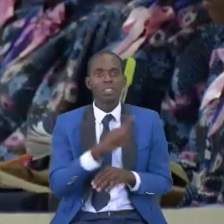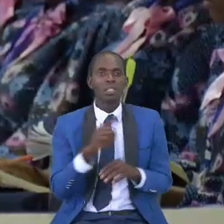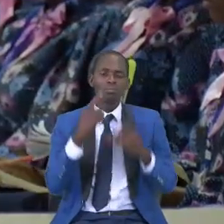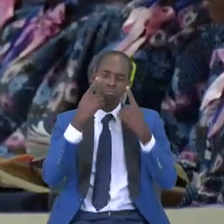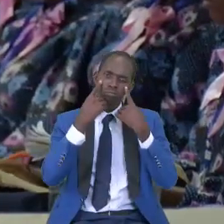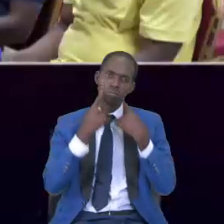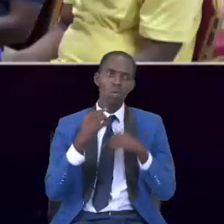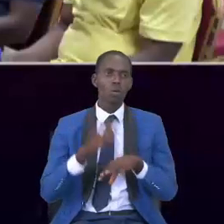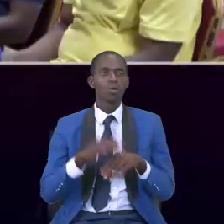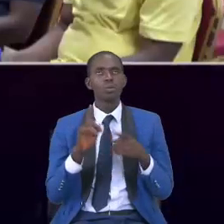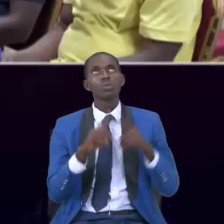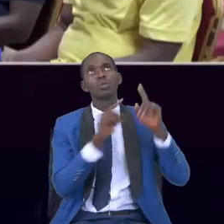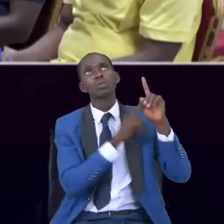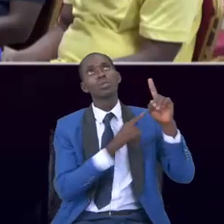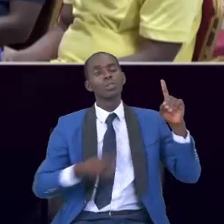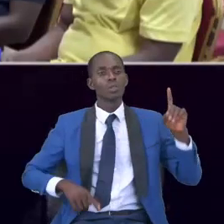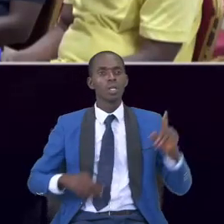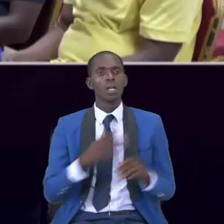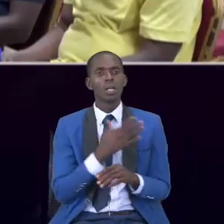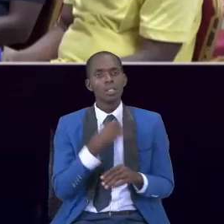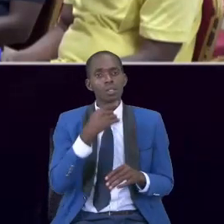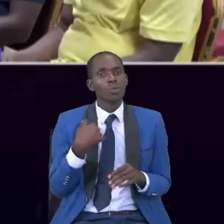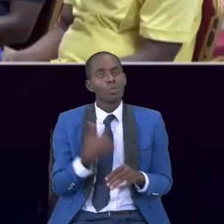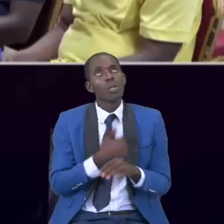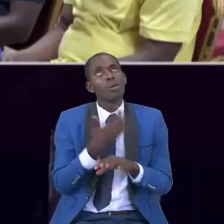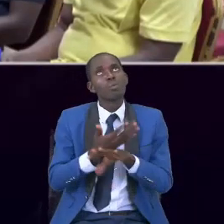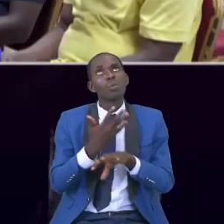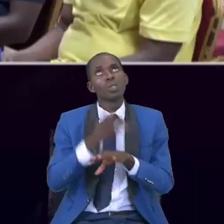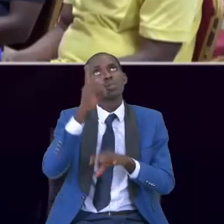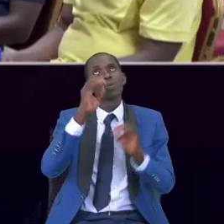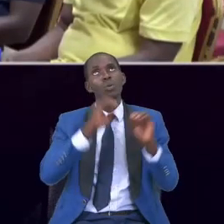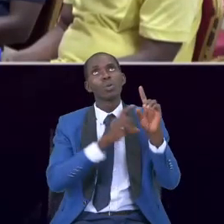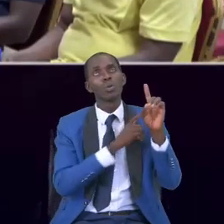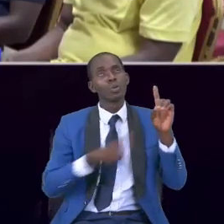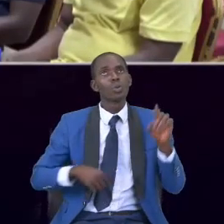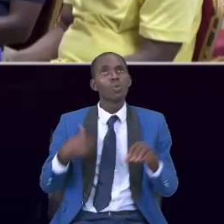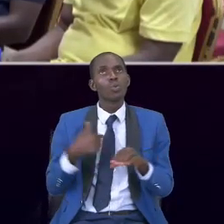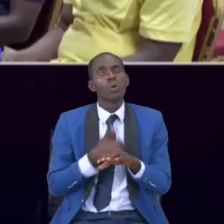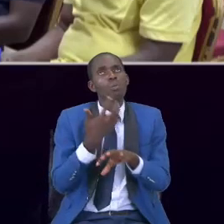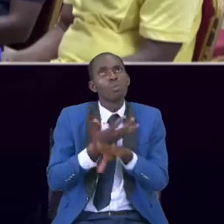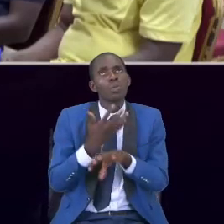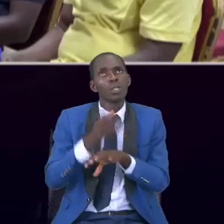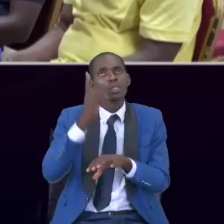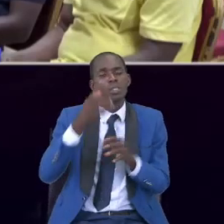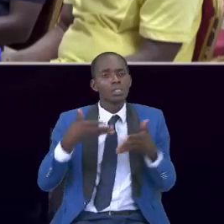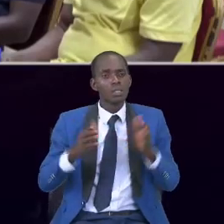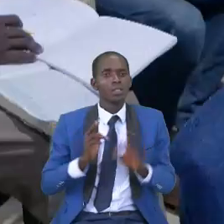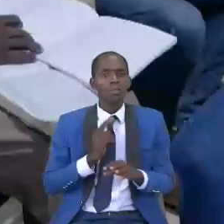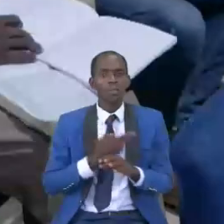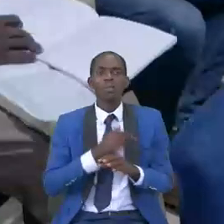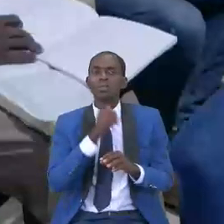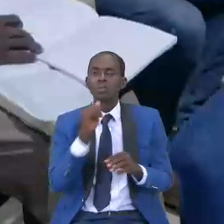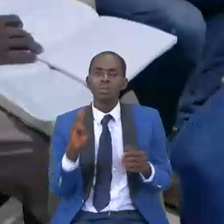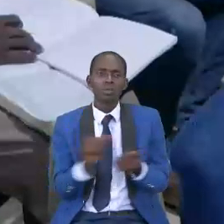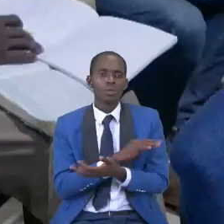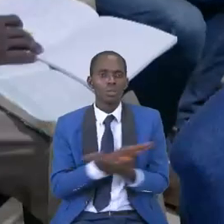we beseech thee, O Lord, we beseech thee, let us not perish for this man's life, and